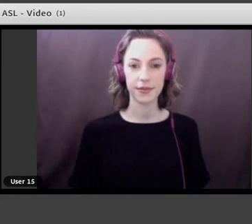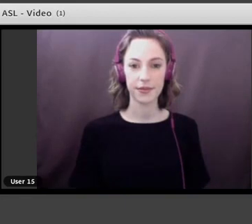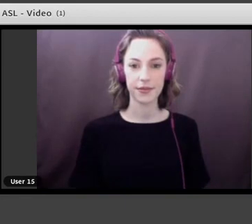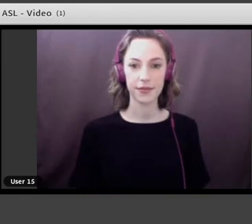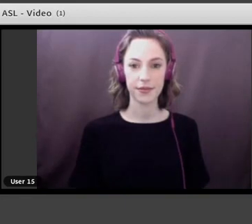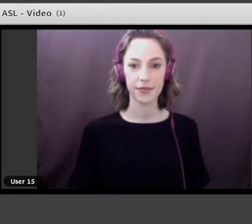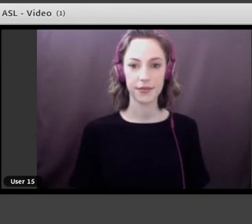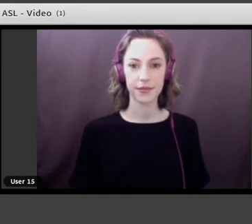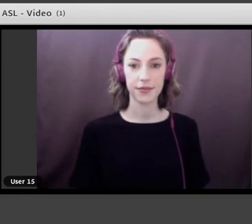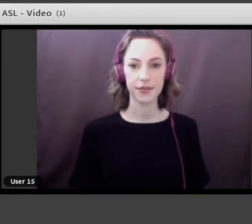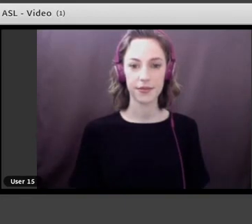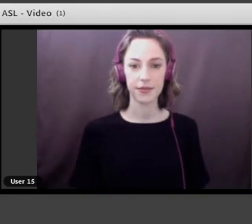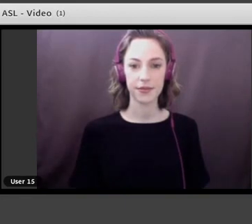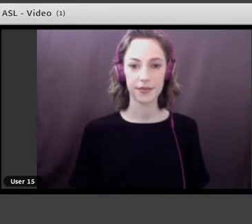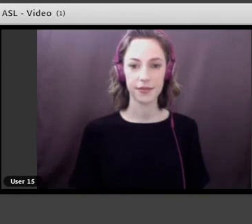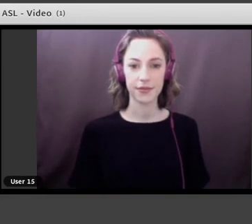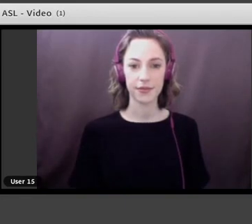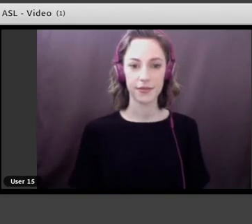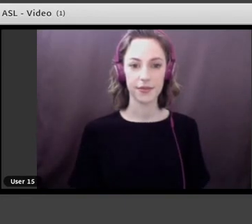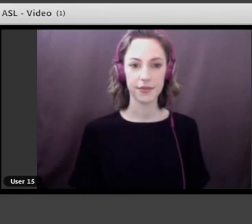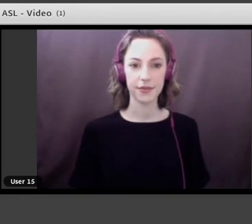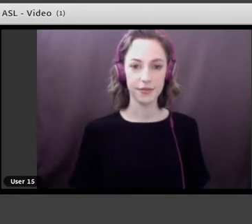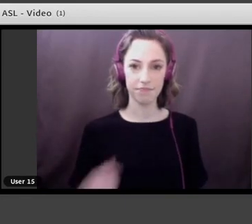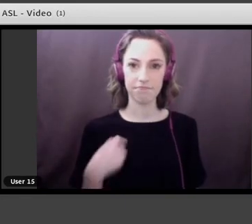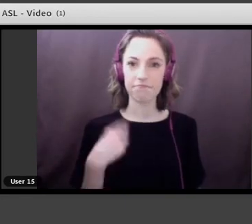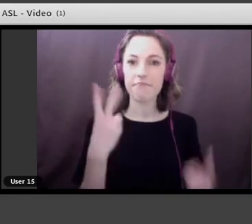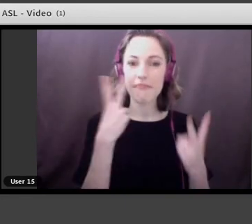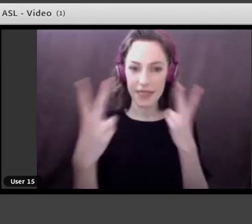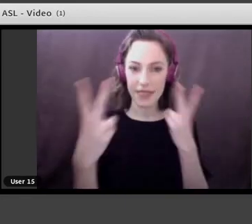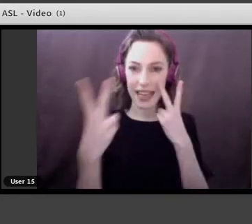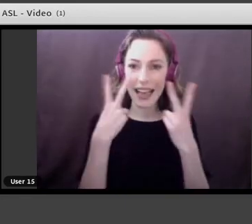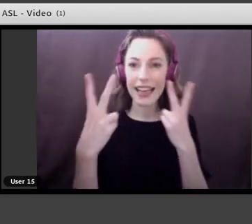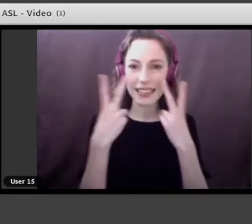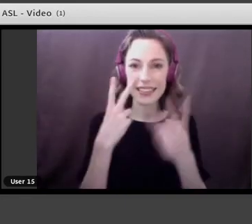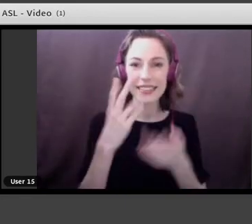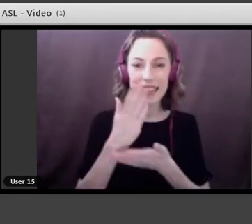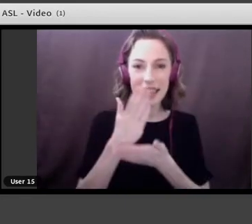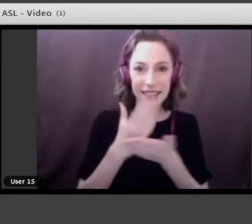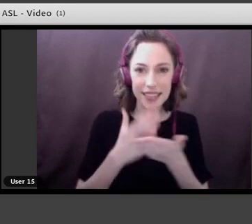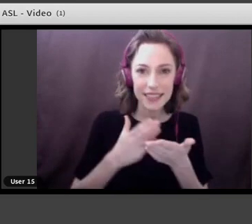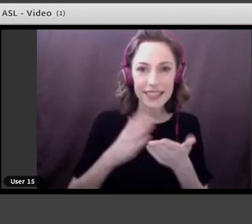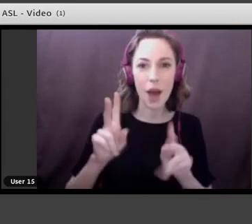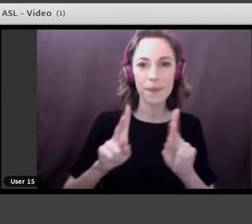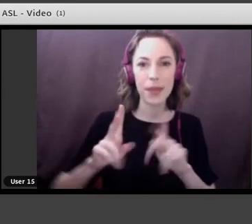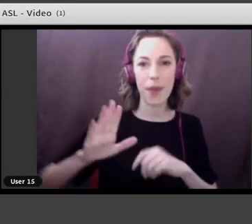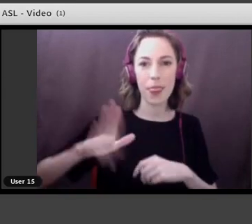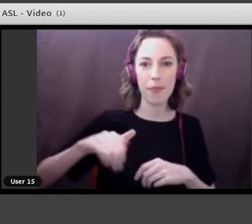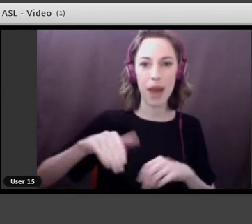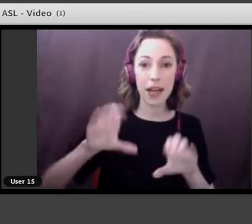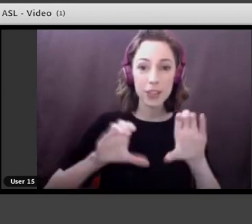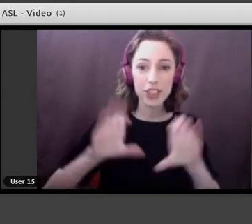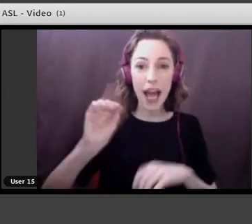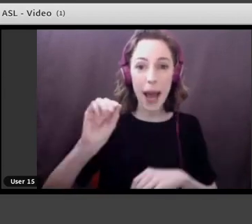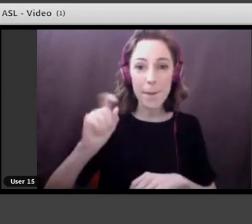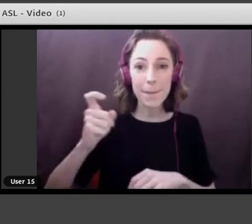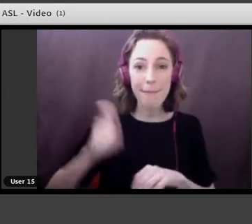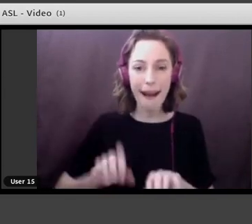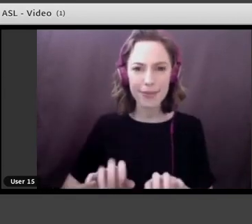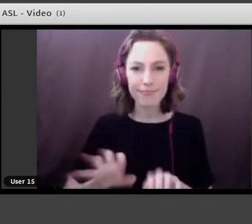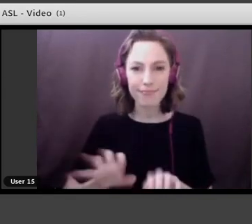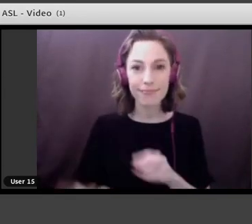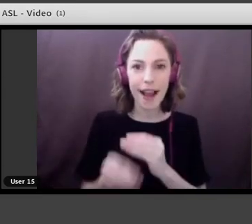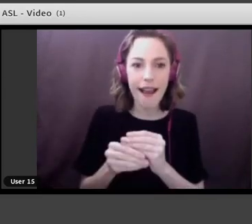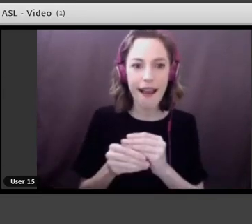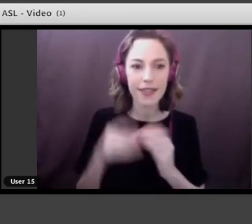I can see people adding a few ideas below in the chat box. For instance, to identify children who are out of school